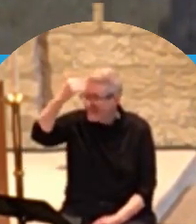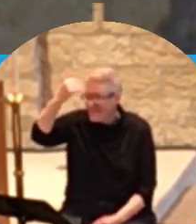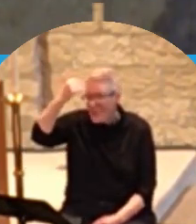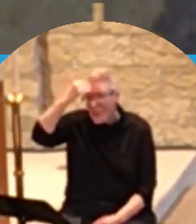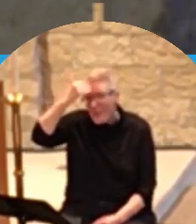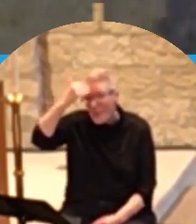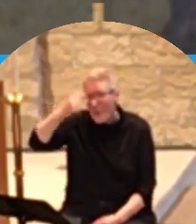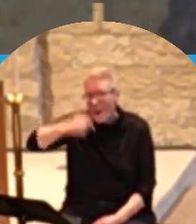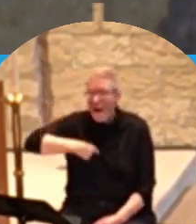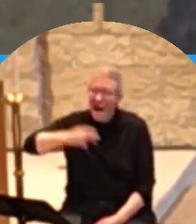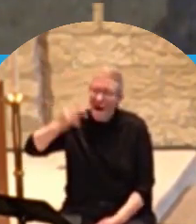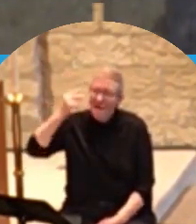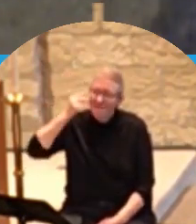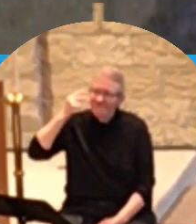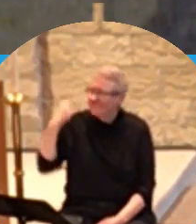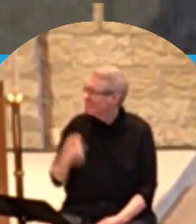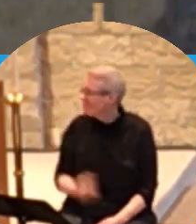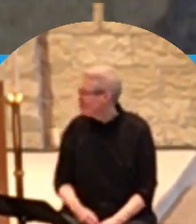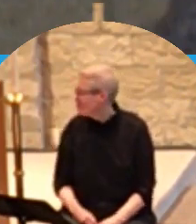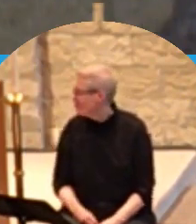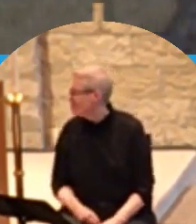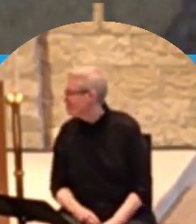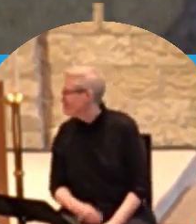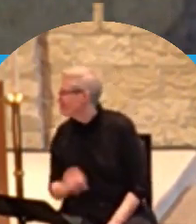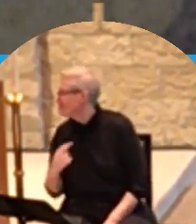sin. Whoa,